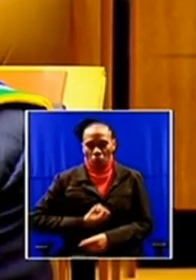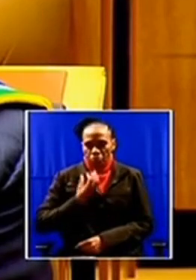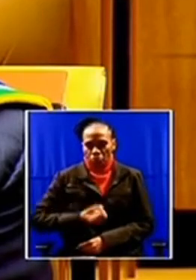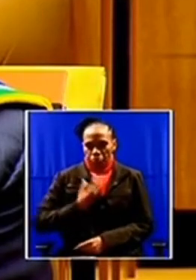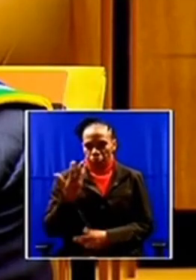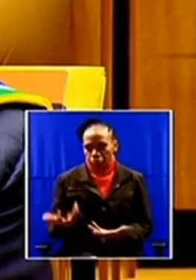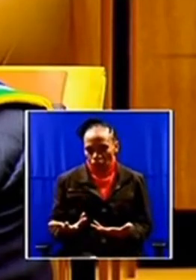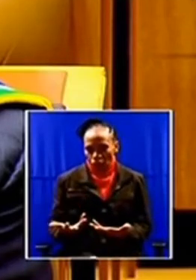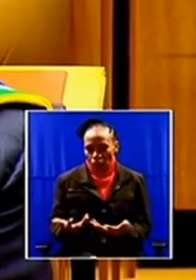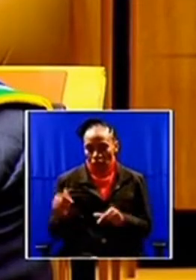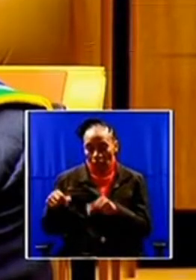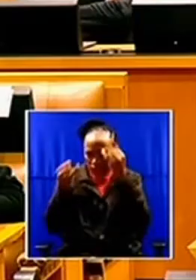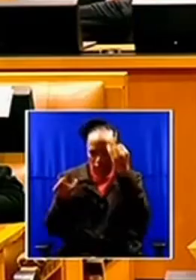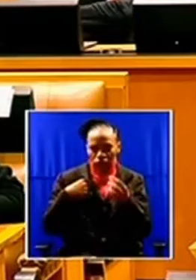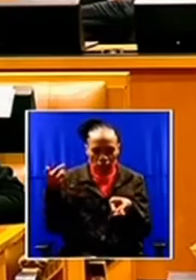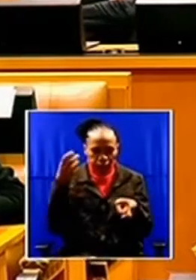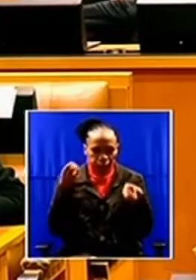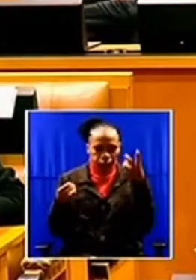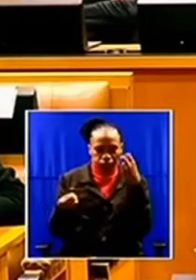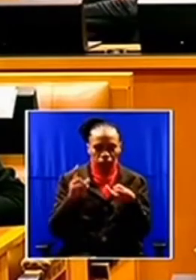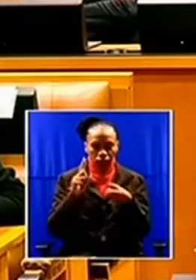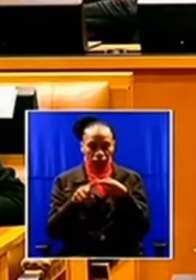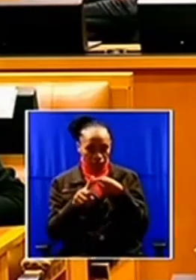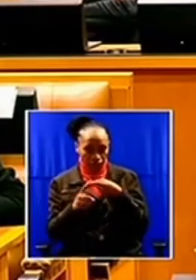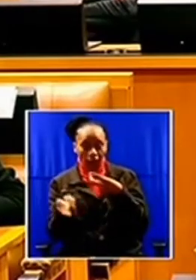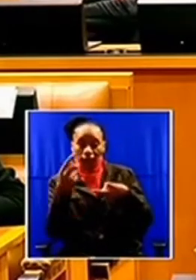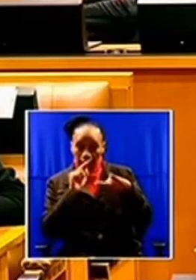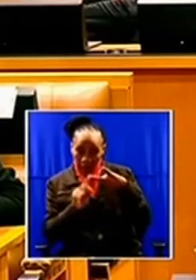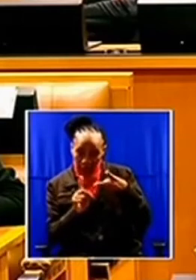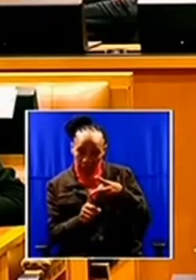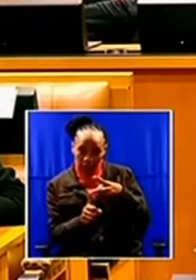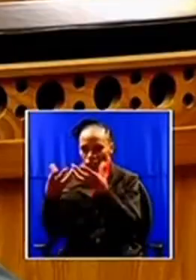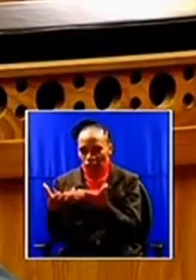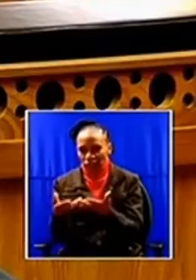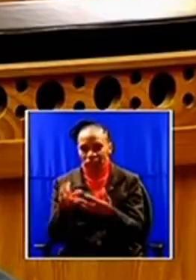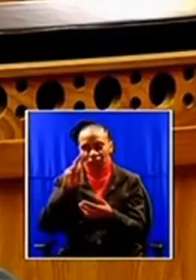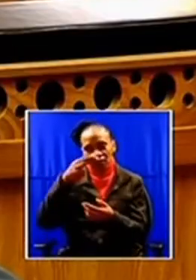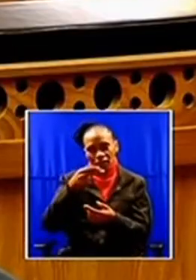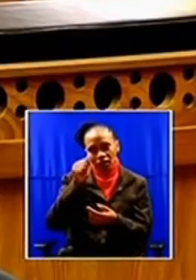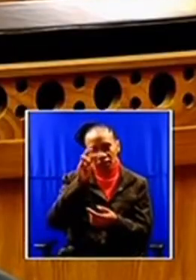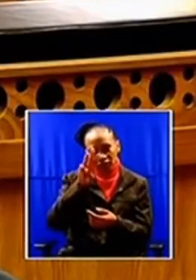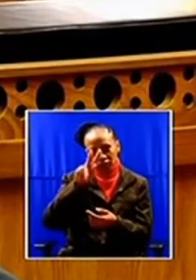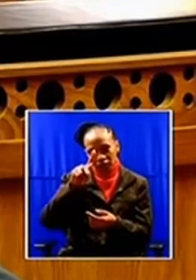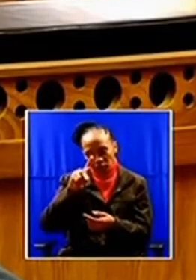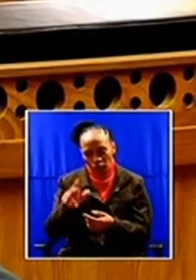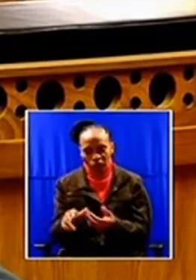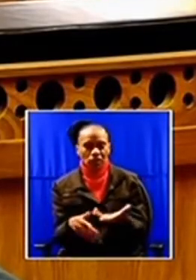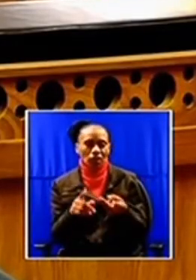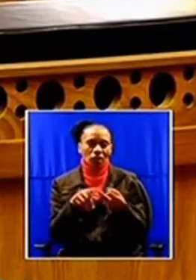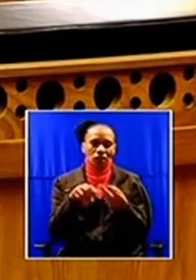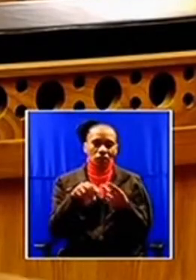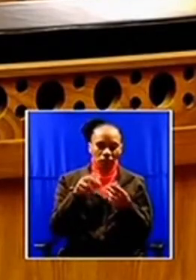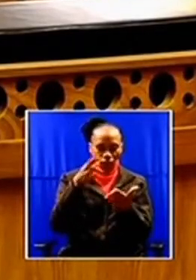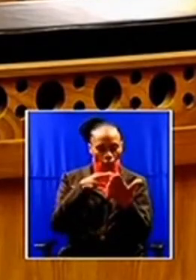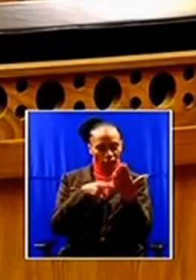Nilele Padimolo Ema, Suei Ya Covid-19, Kwanale Machao Aabon, Sanfama Ema, Ekonomi Ato Kafana. Faeleka le naane la muento.